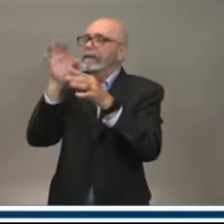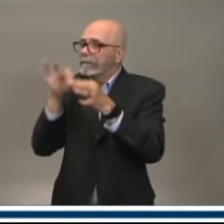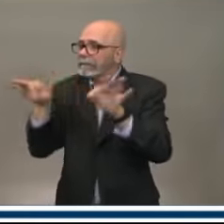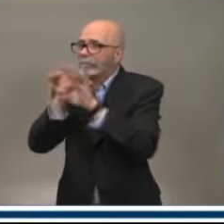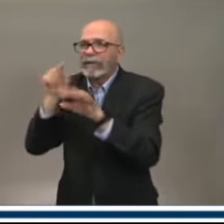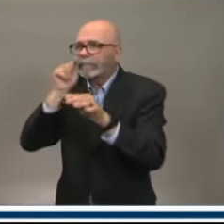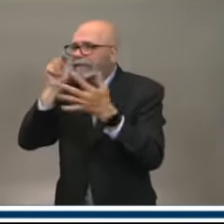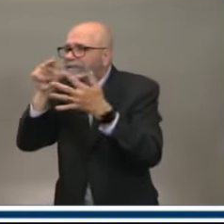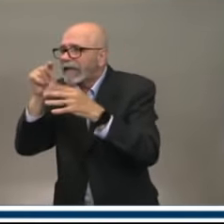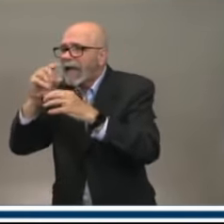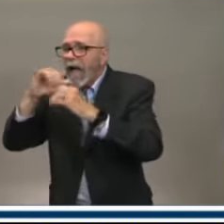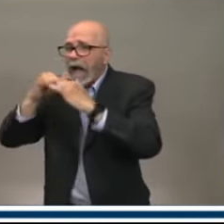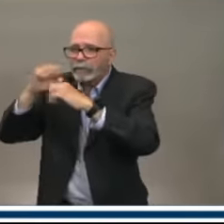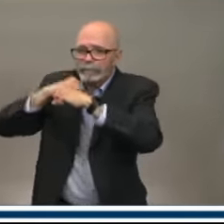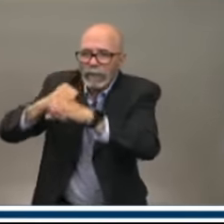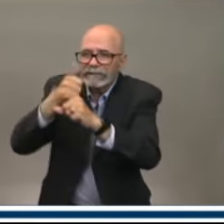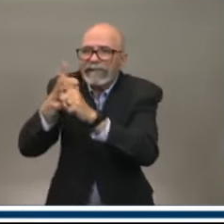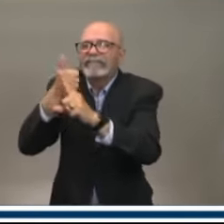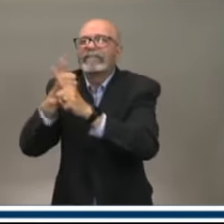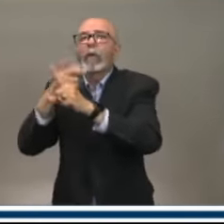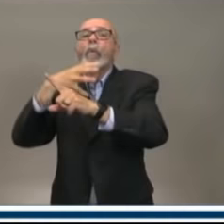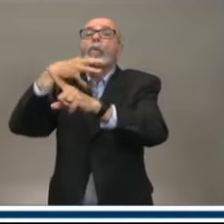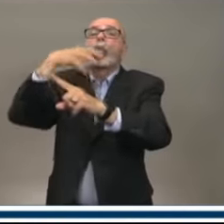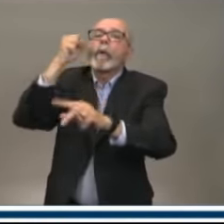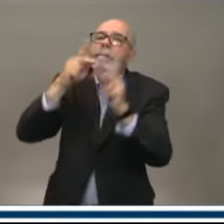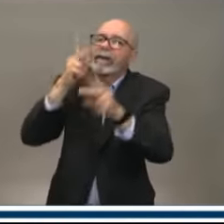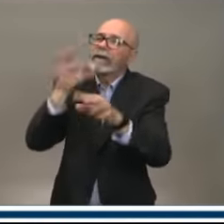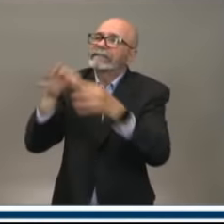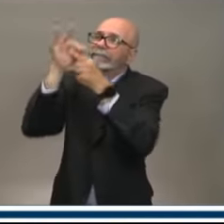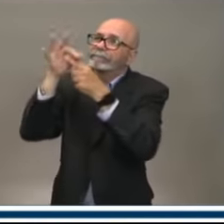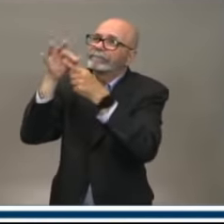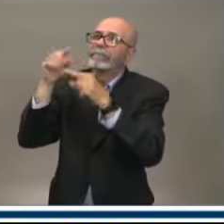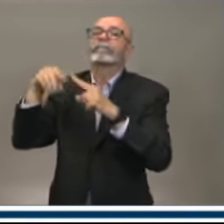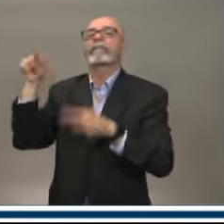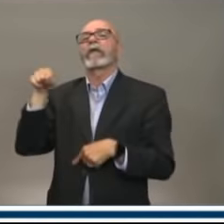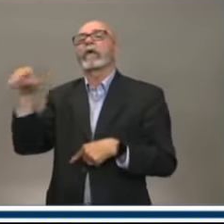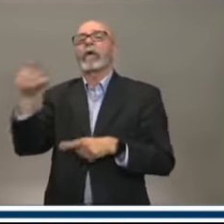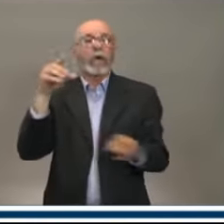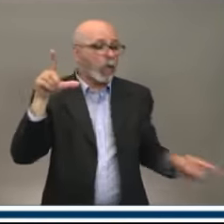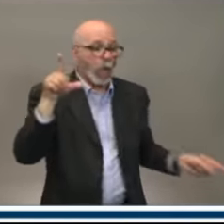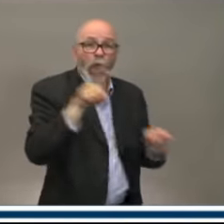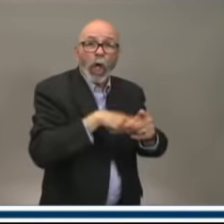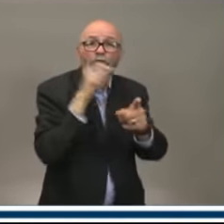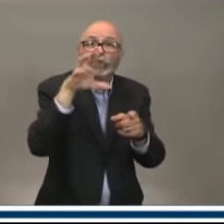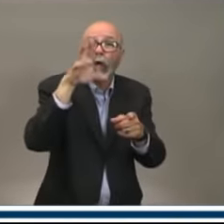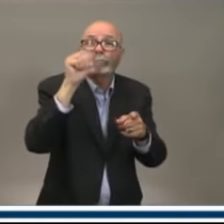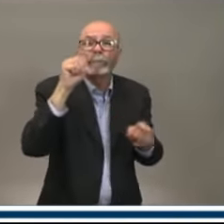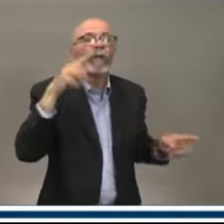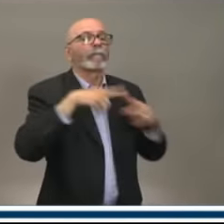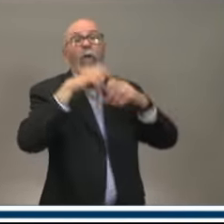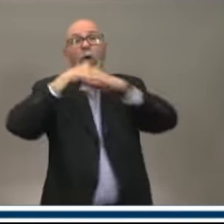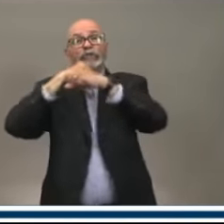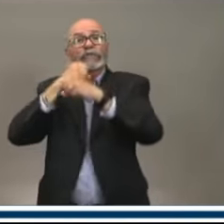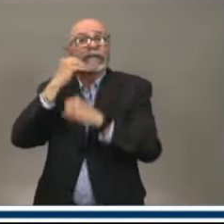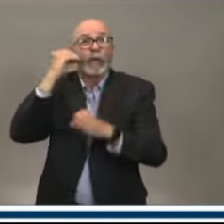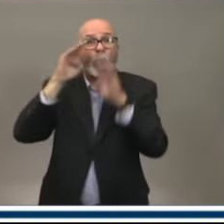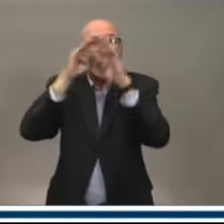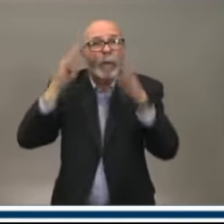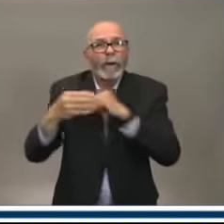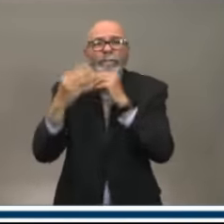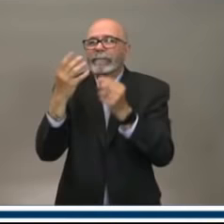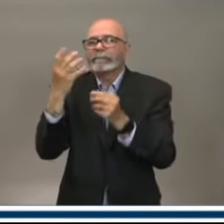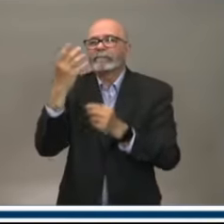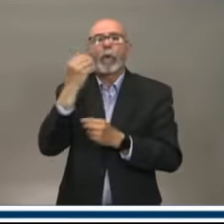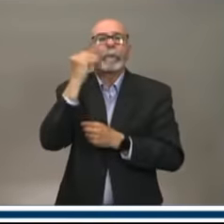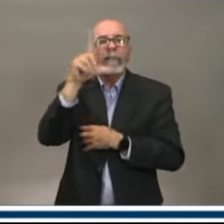in other collective living environments like our homeless shelters, and continue the plans we have in place in things like our correctional facilities, because those are